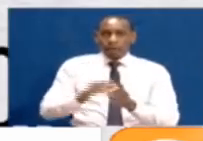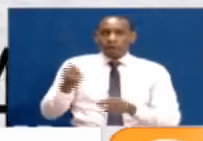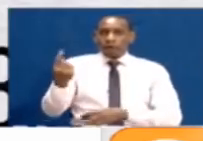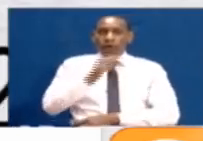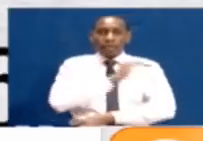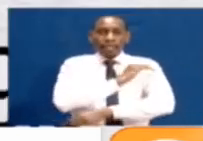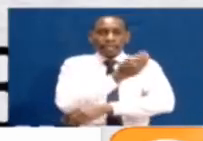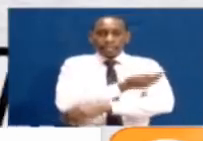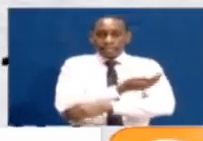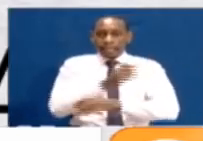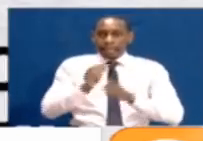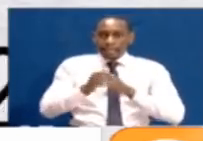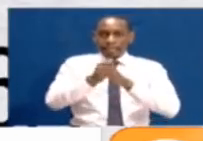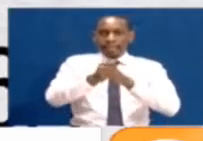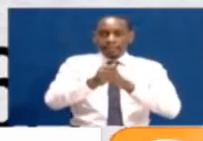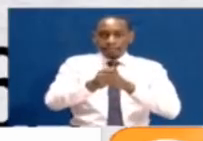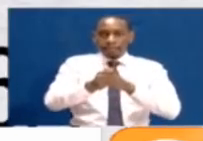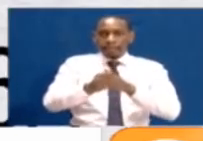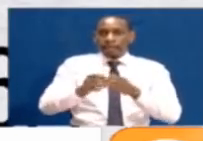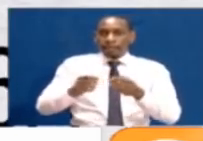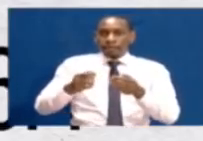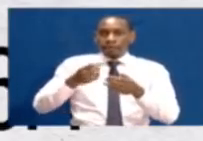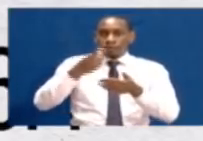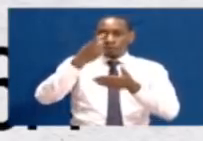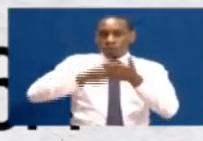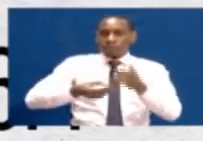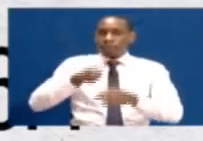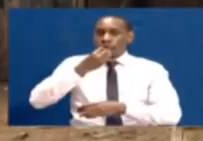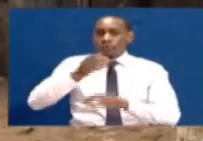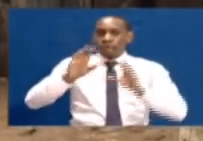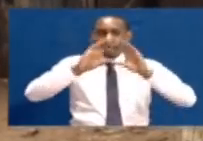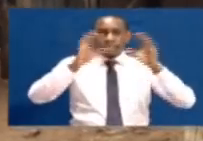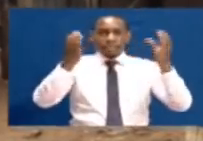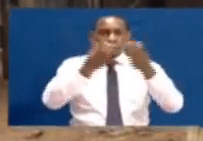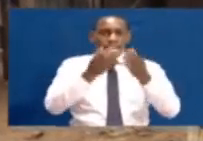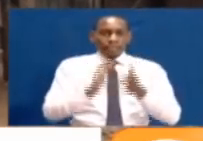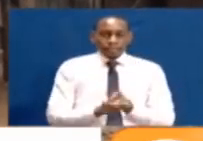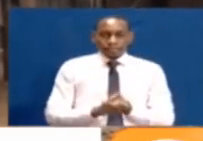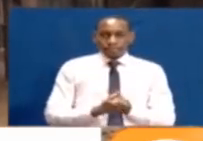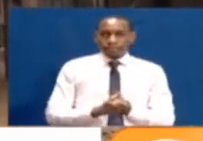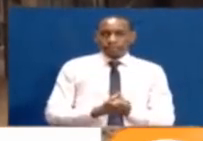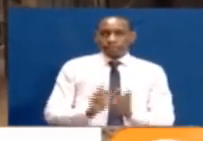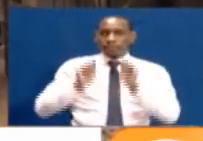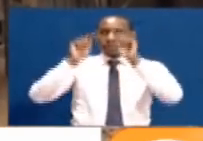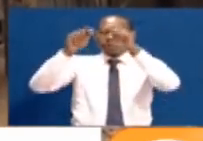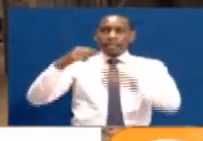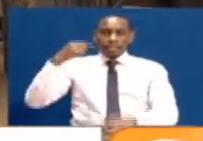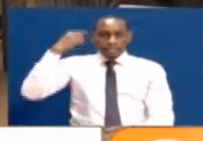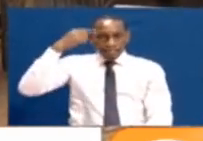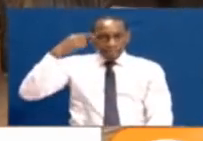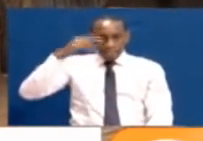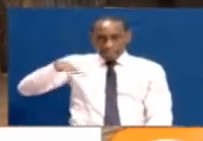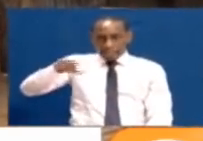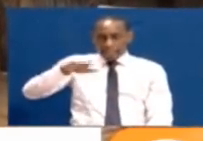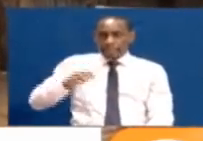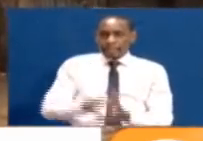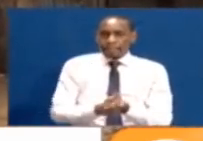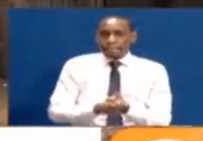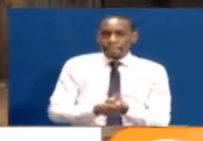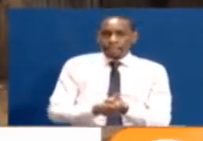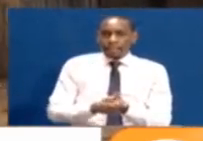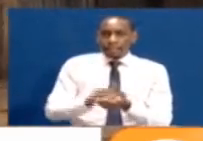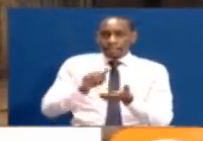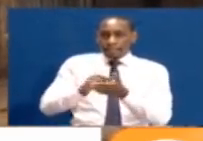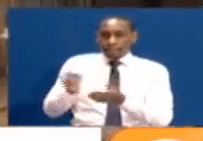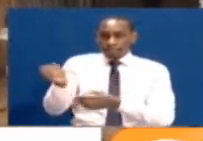Nigerians beat us in how much is spent on food globally. So we're here in Madari, one of the larger